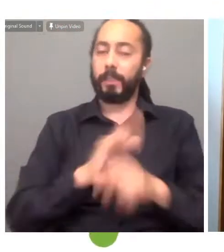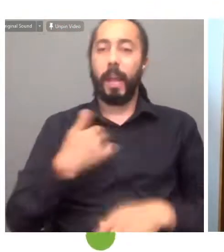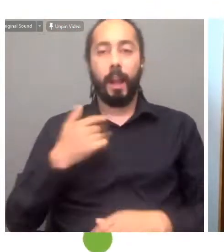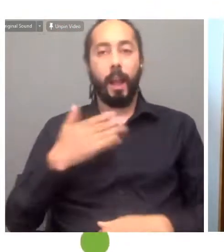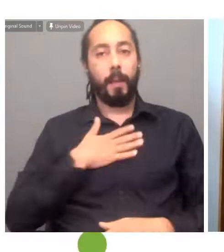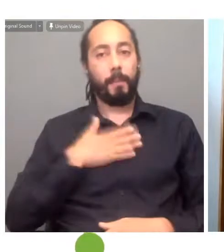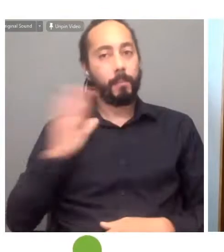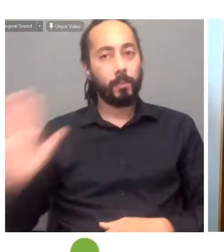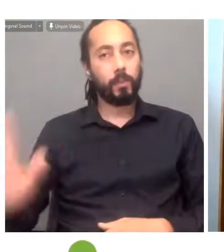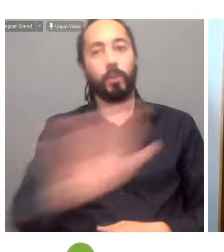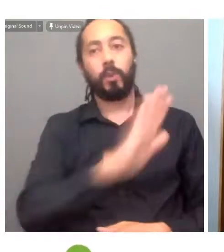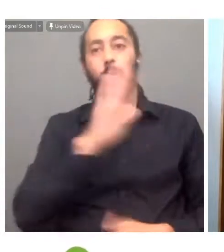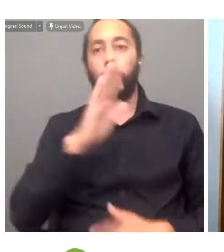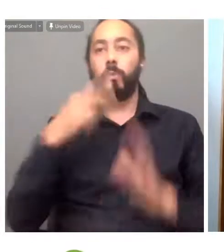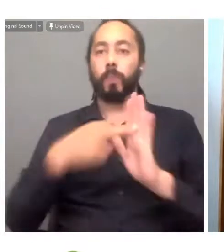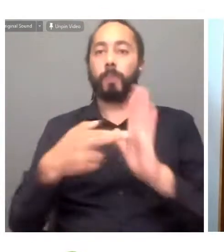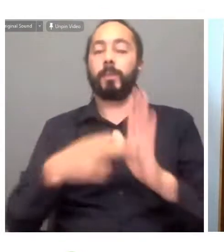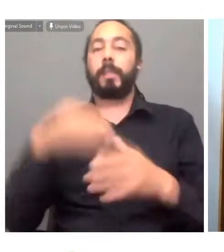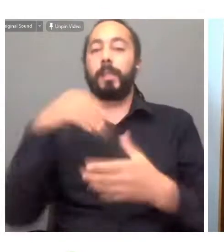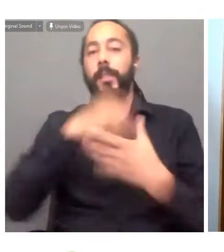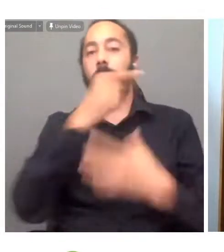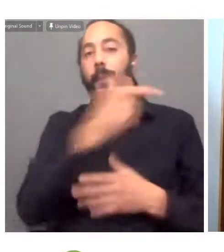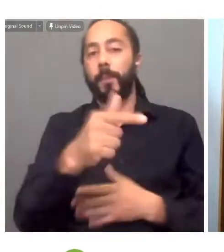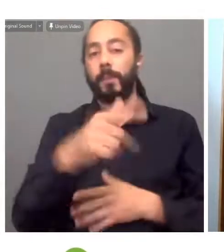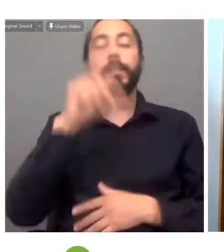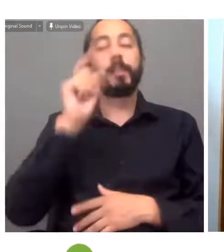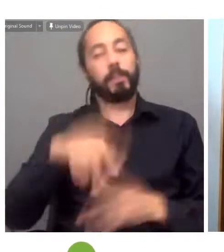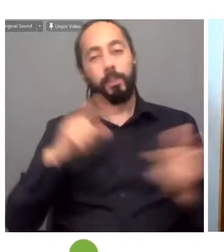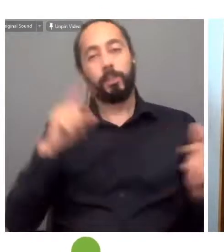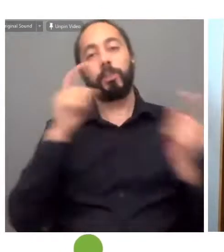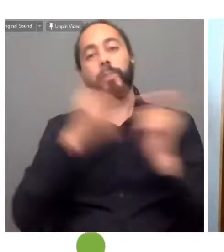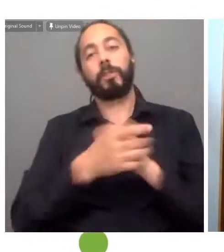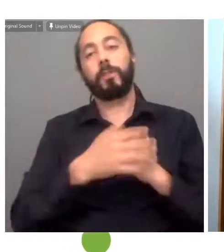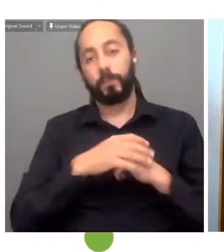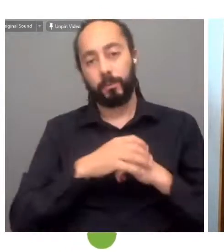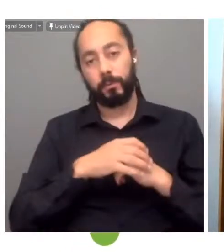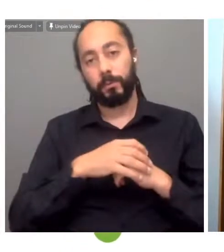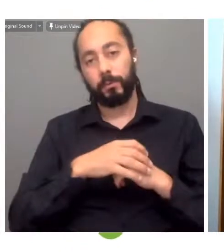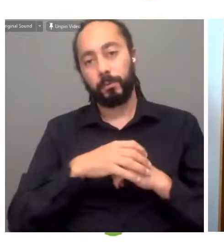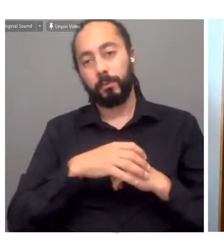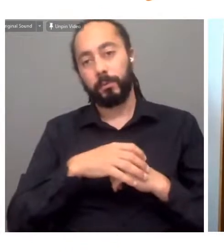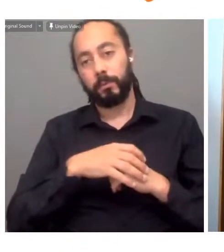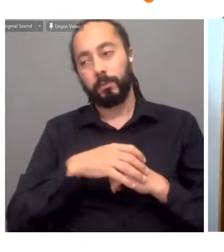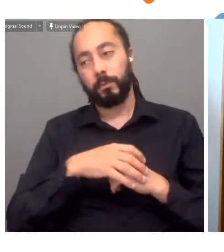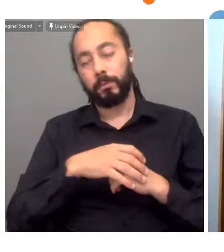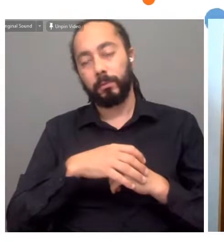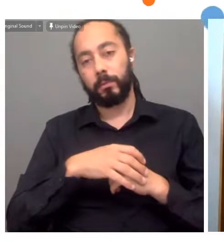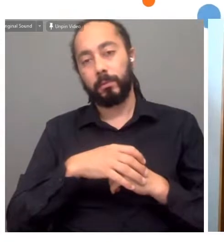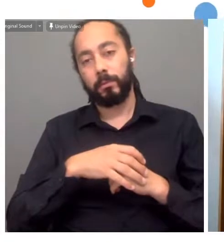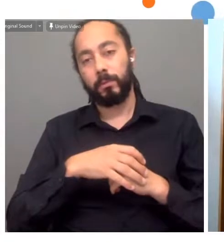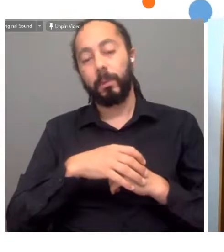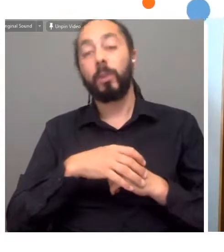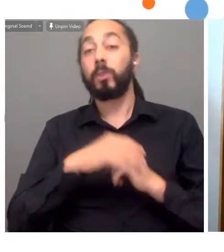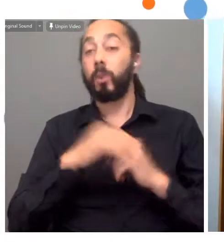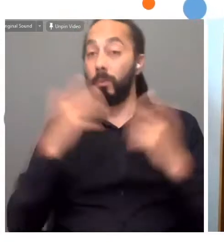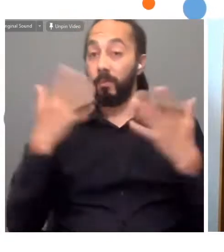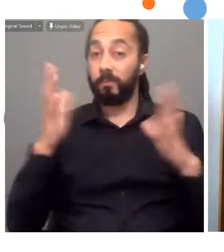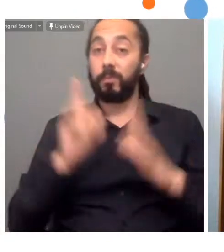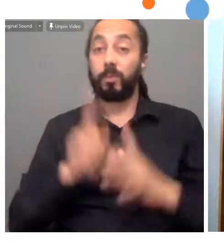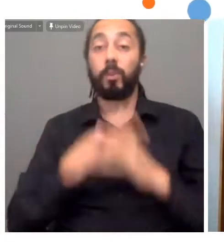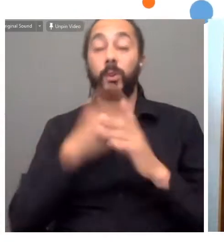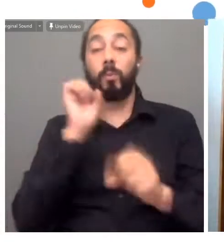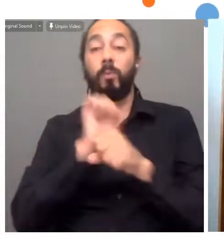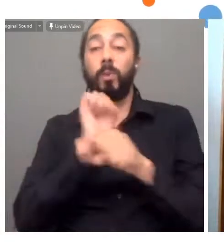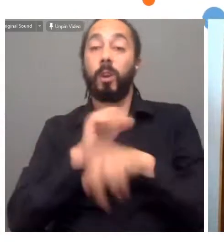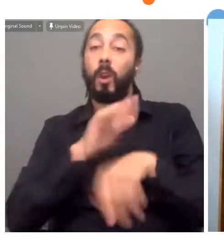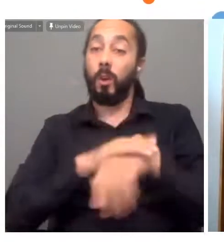at the government, this needs to change. And we have started working on that, and we will,